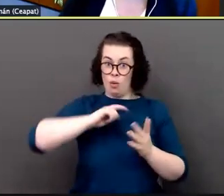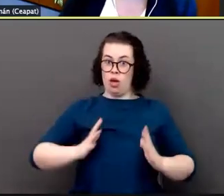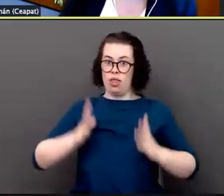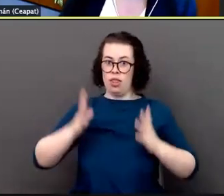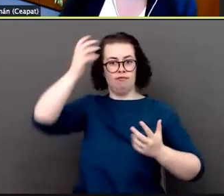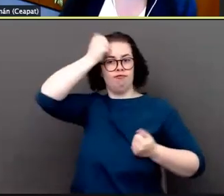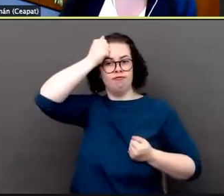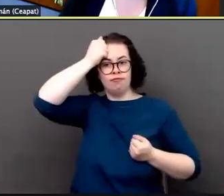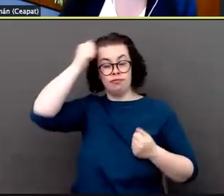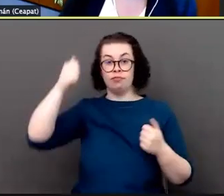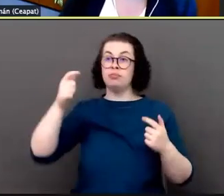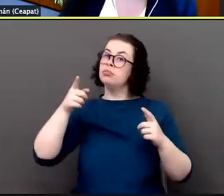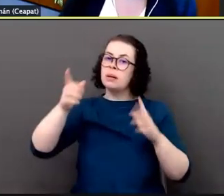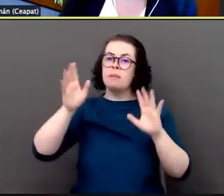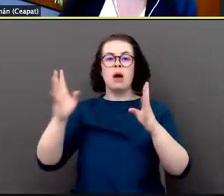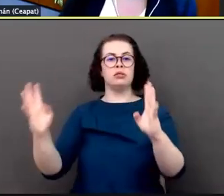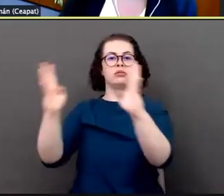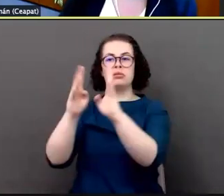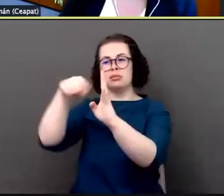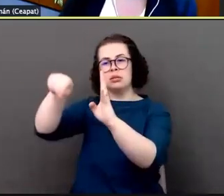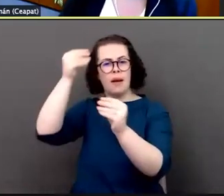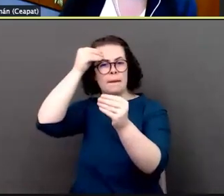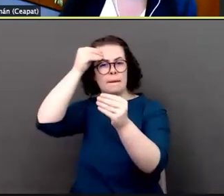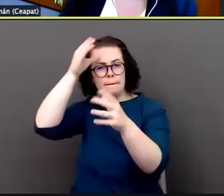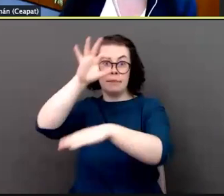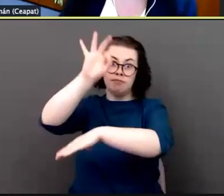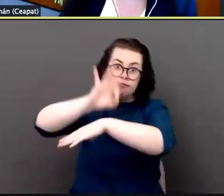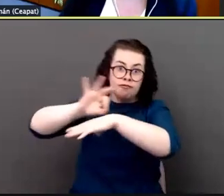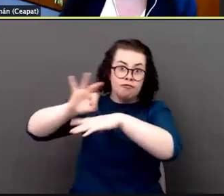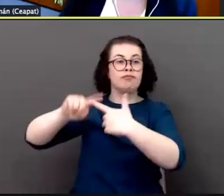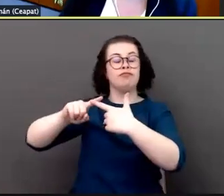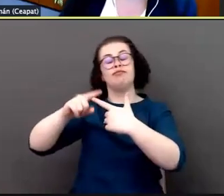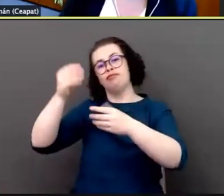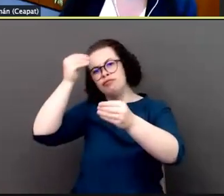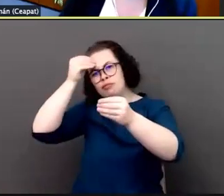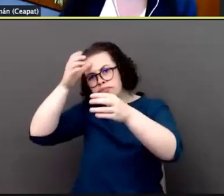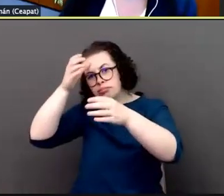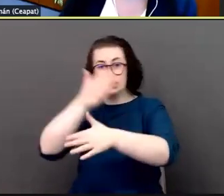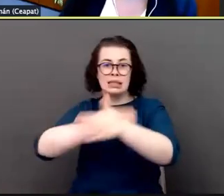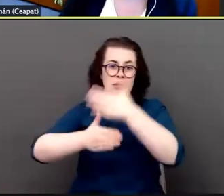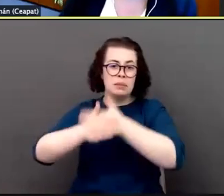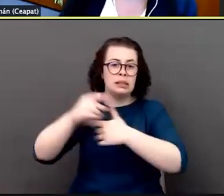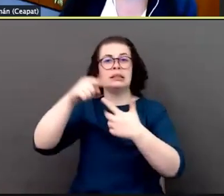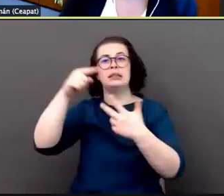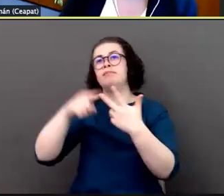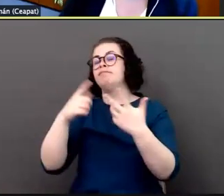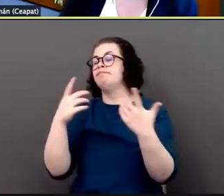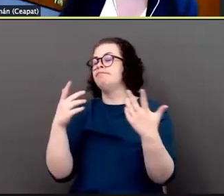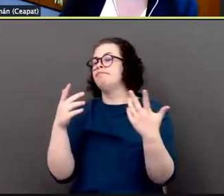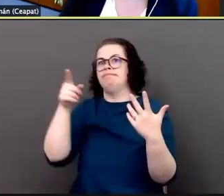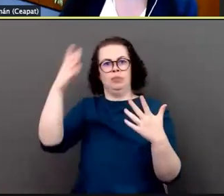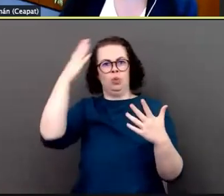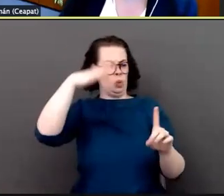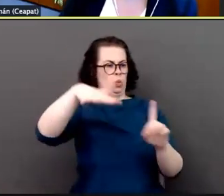administrations, architecture and urban planning professionals, experts in the field, and